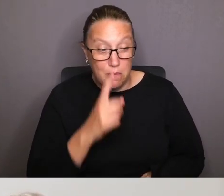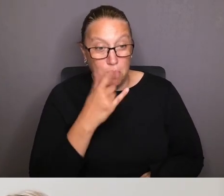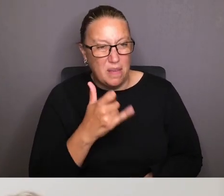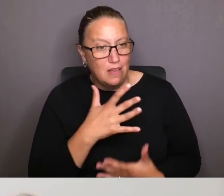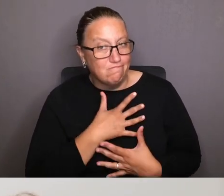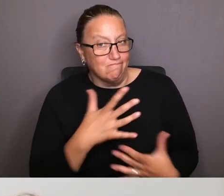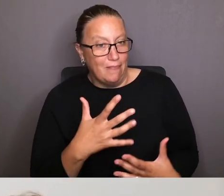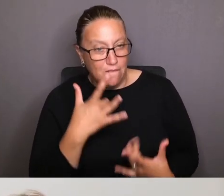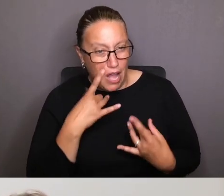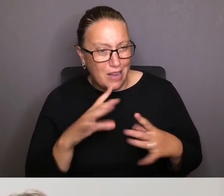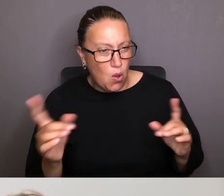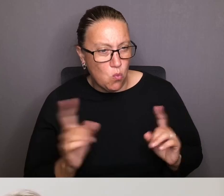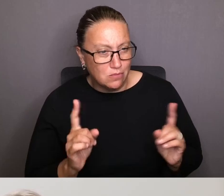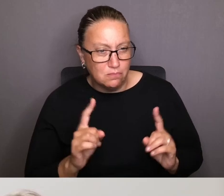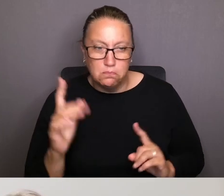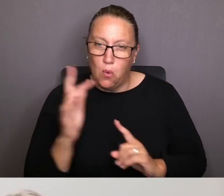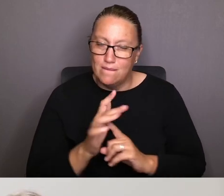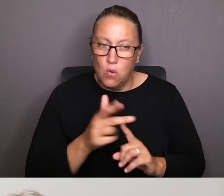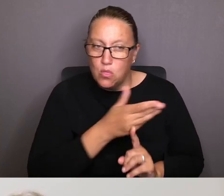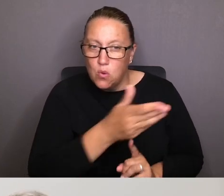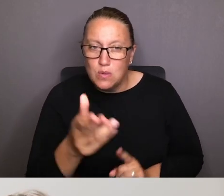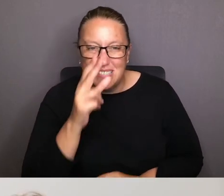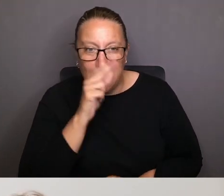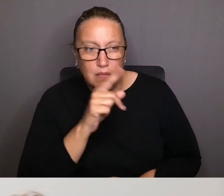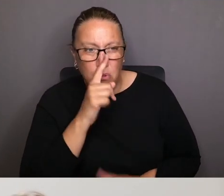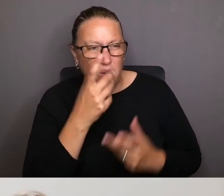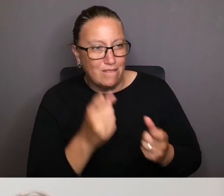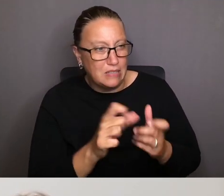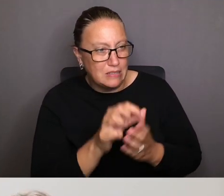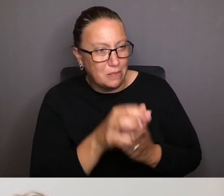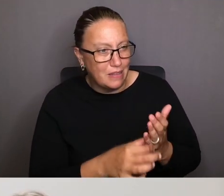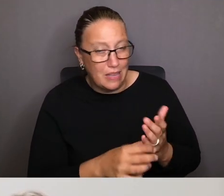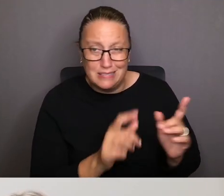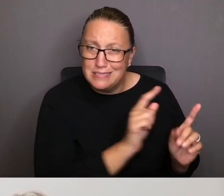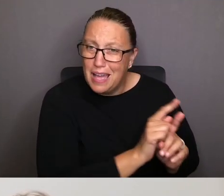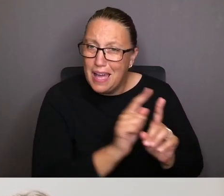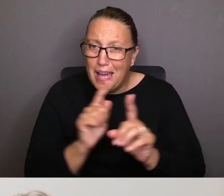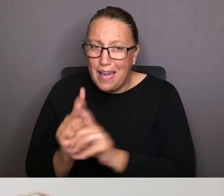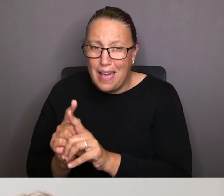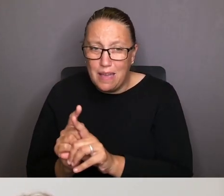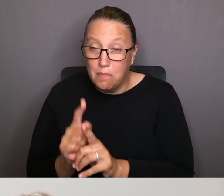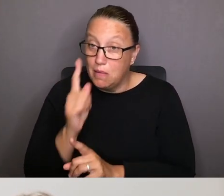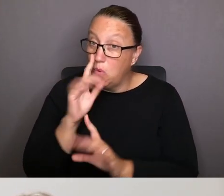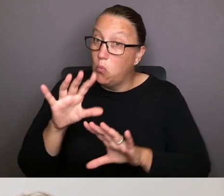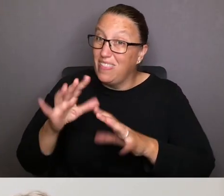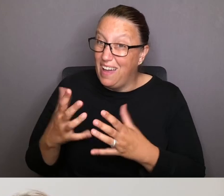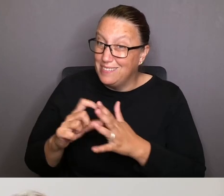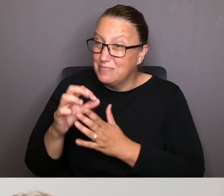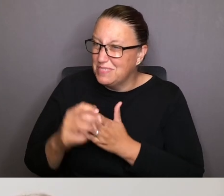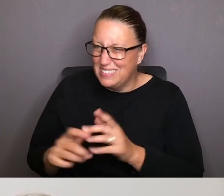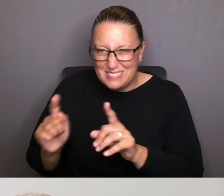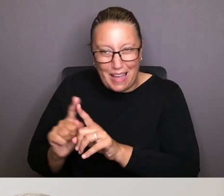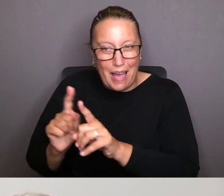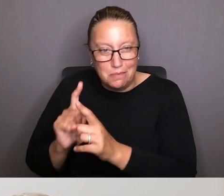group about what's important to them. And, you know, people might be amazed to find that what's important to young people in a disability group